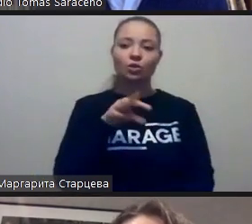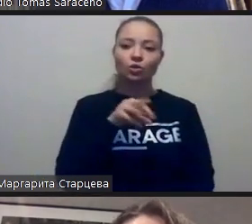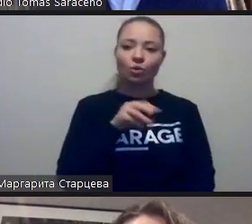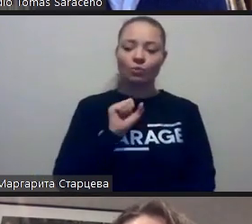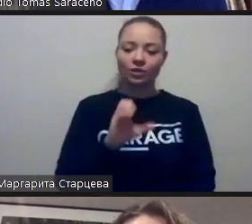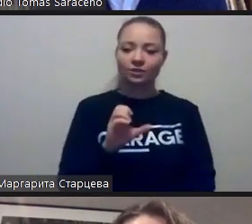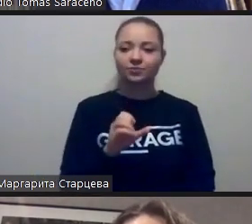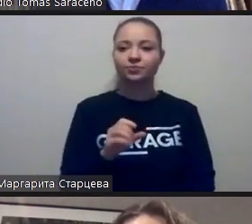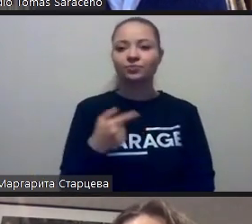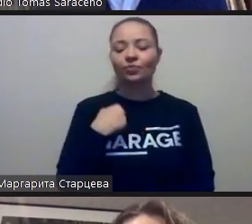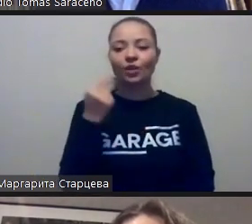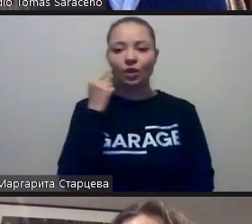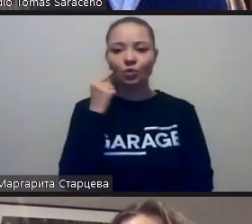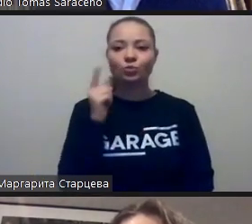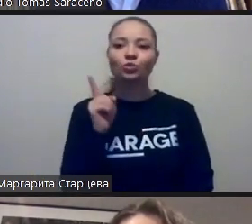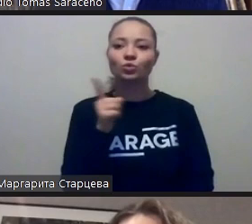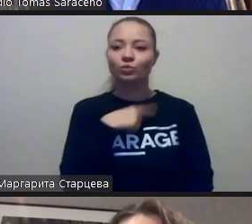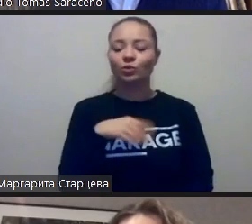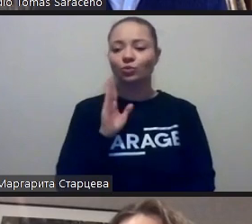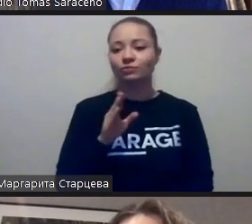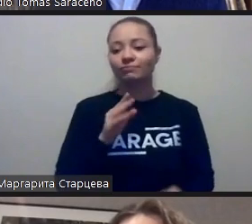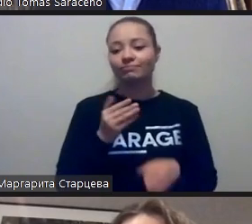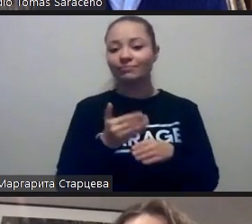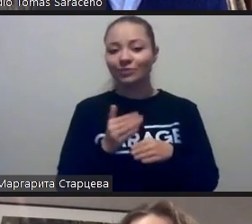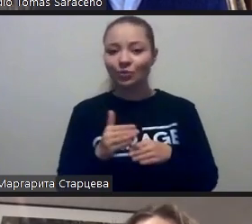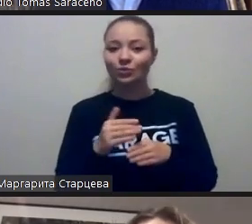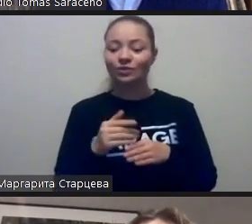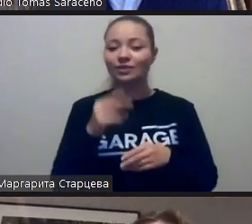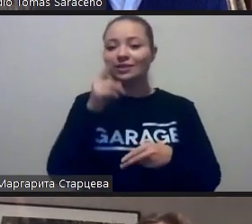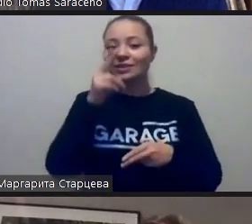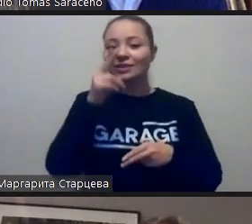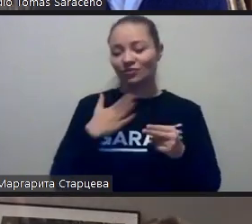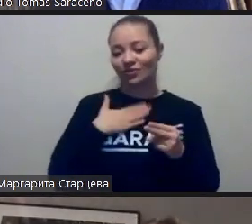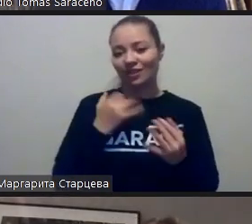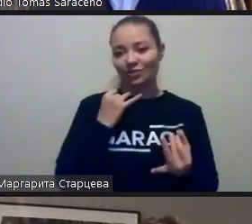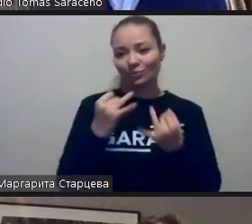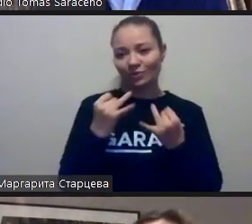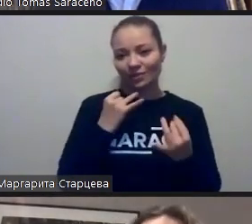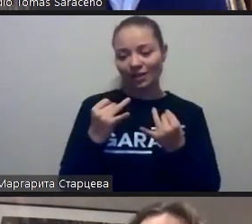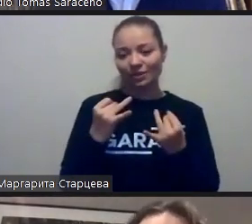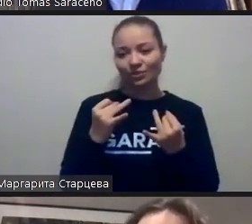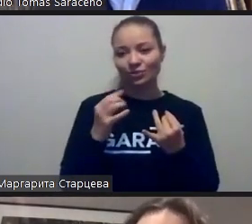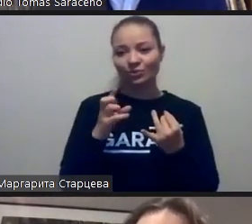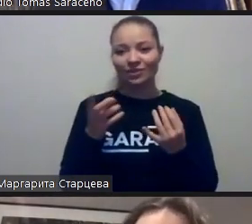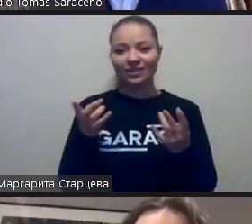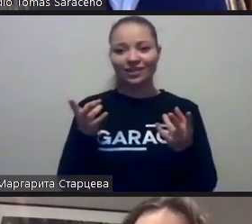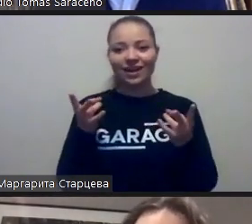Thank you so much, Tomas. I think we will be wrapping up